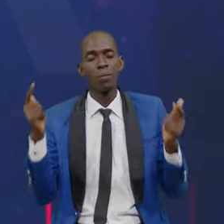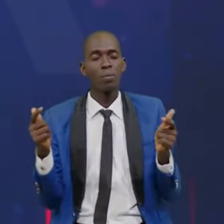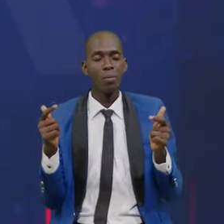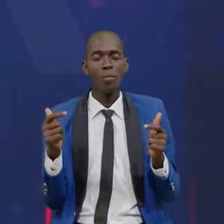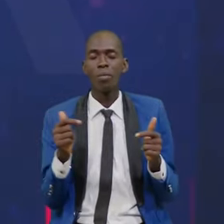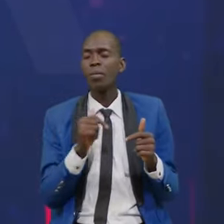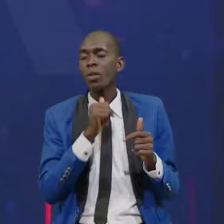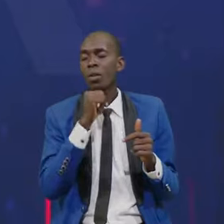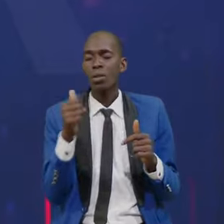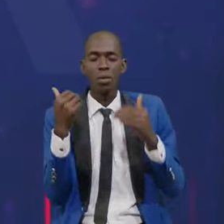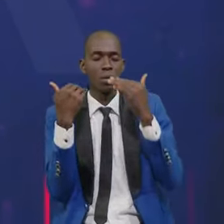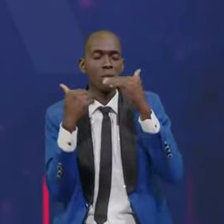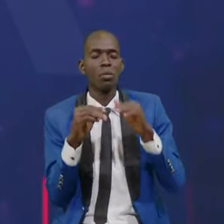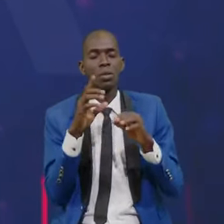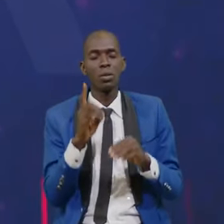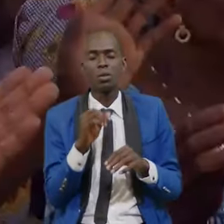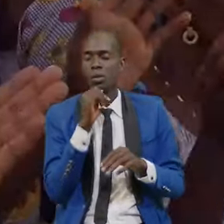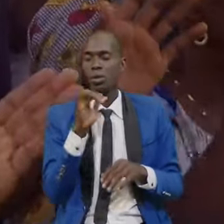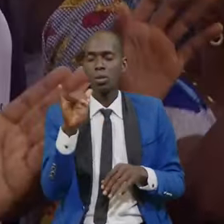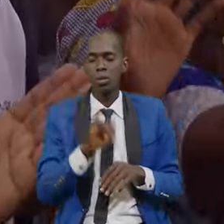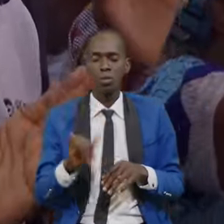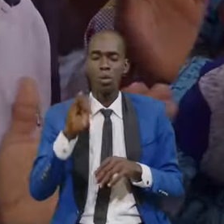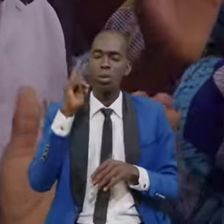unprecedented, uncommon testimonies.